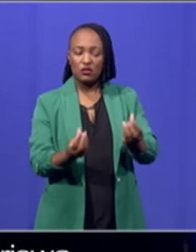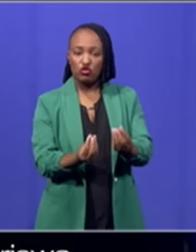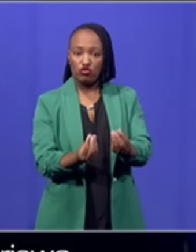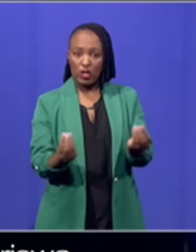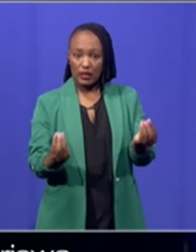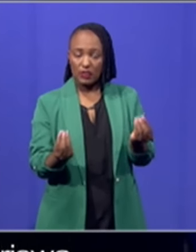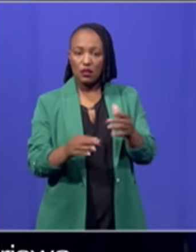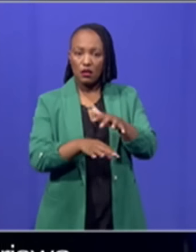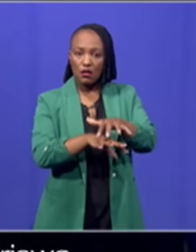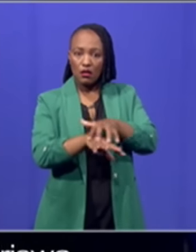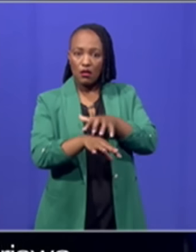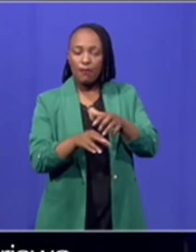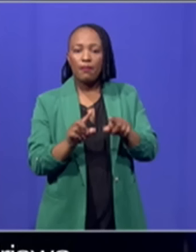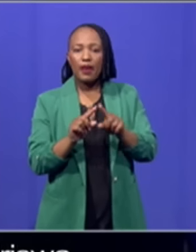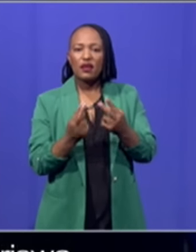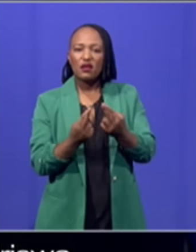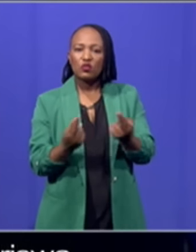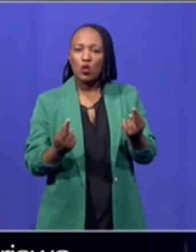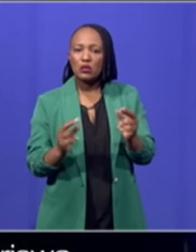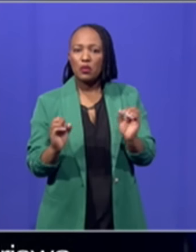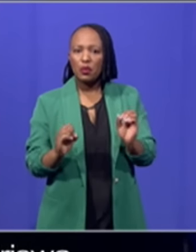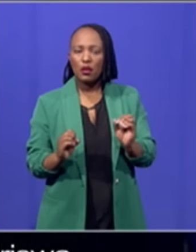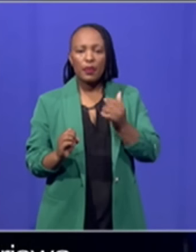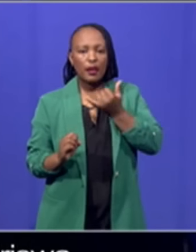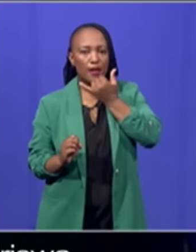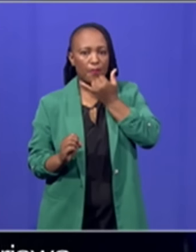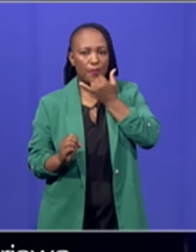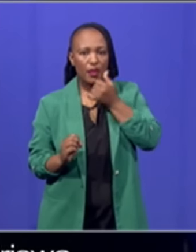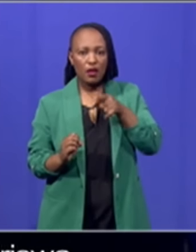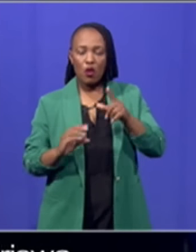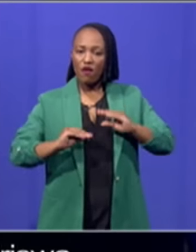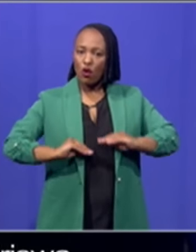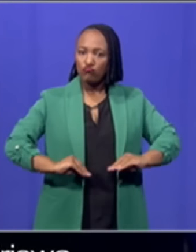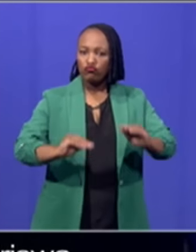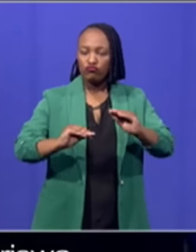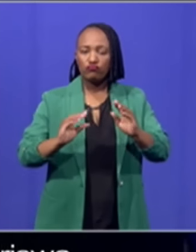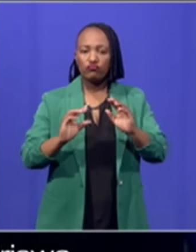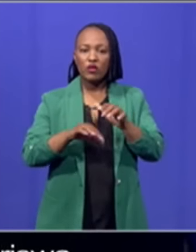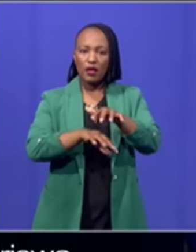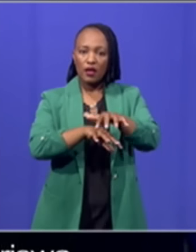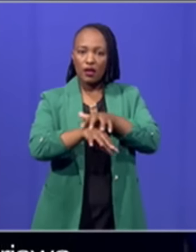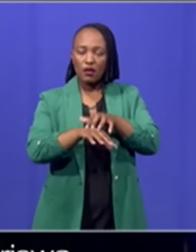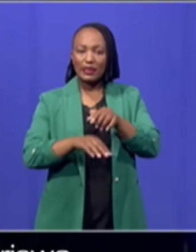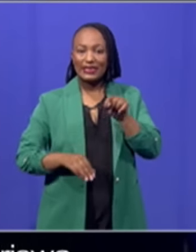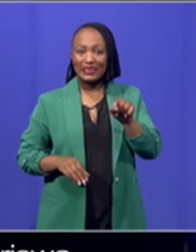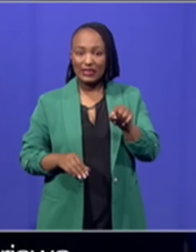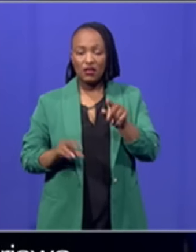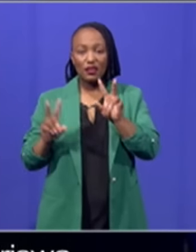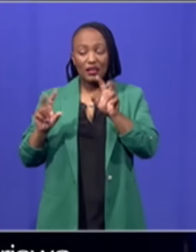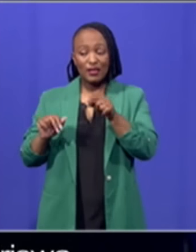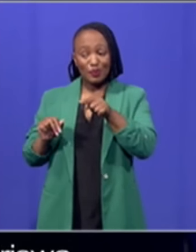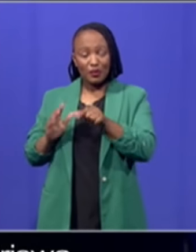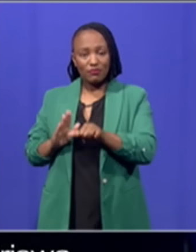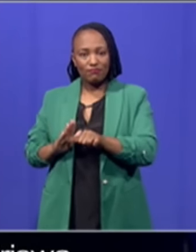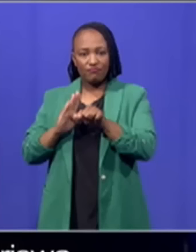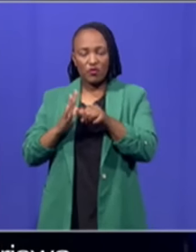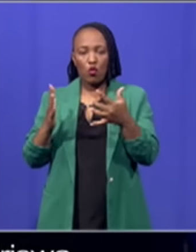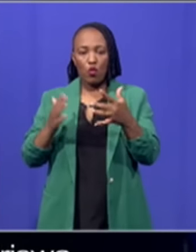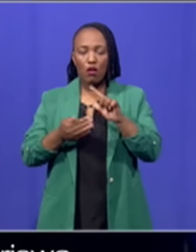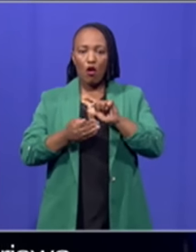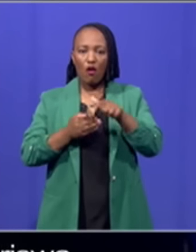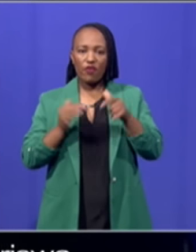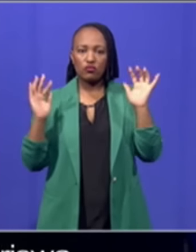mokgwa barutwana ba dirang ka teng mo serutweng seno go ralala naga. Ntlha eno tlhageletse kwa konferenseng ya bosetšhaba ya